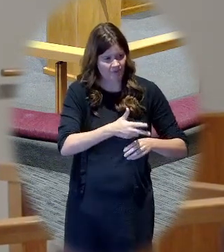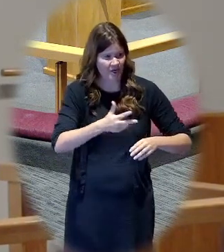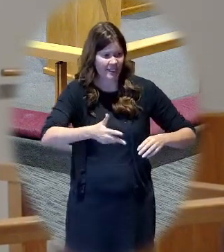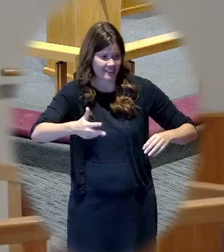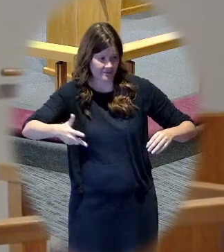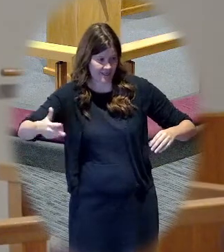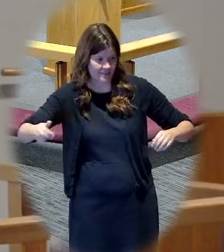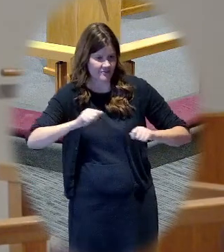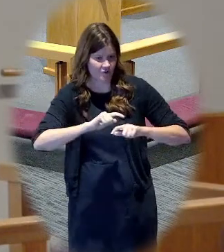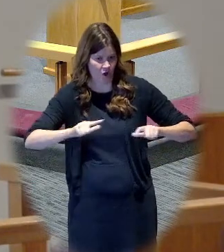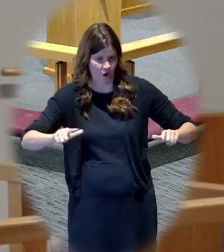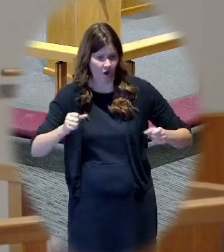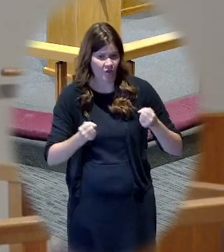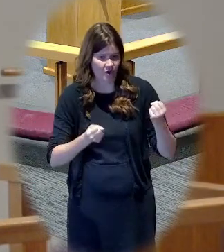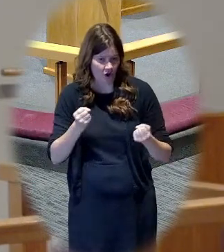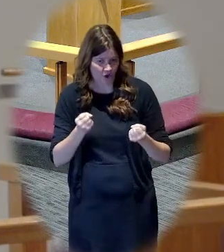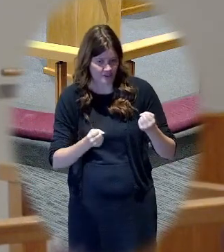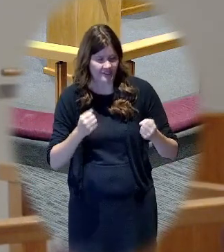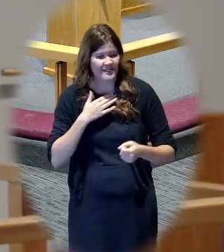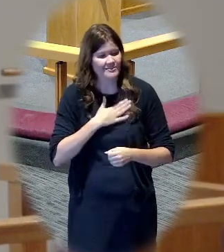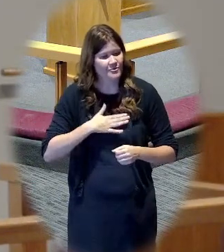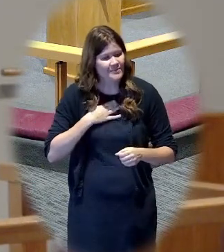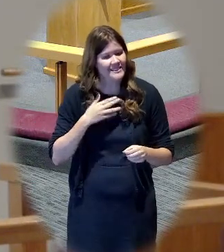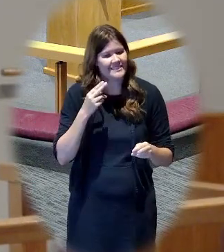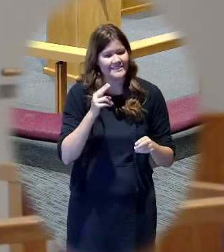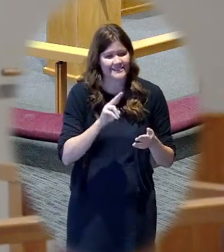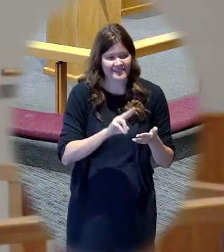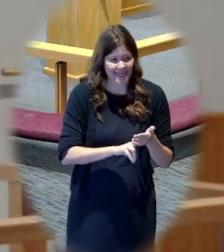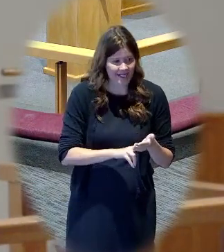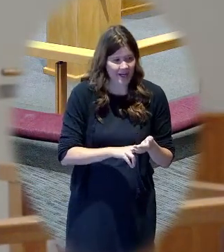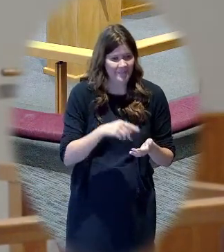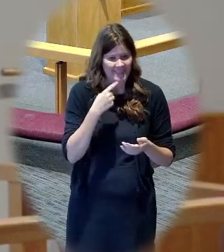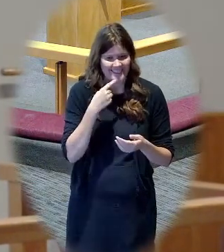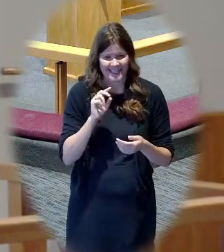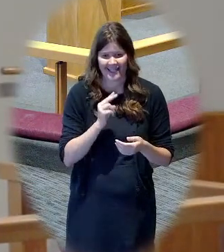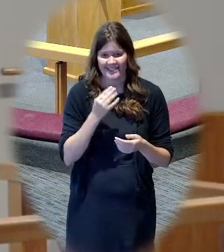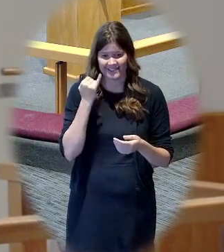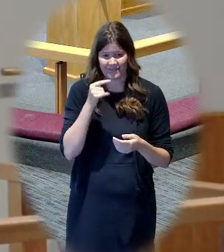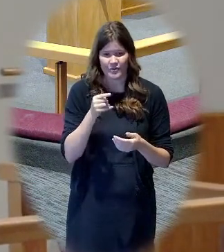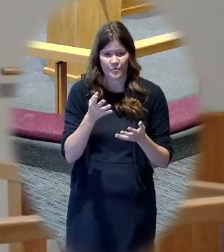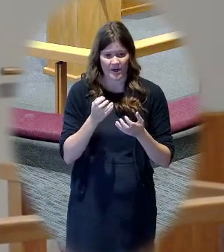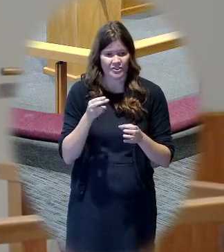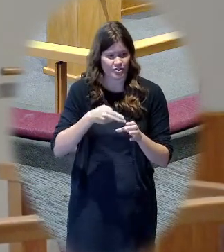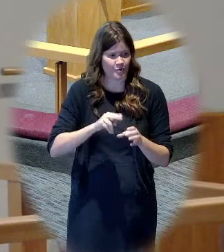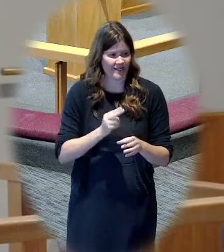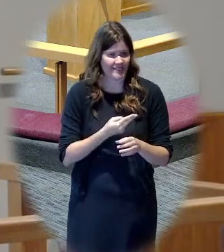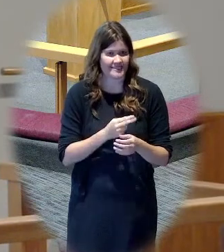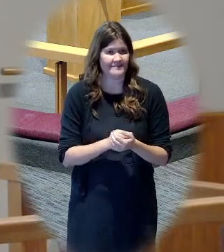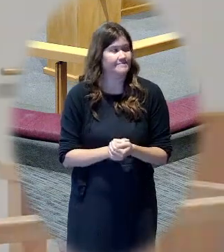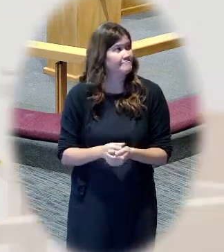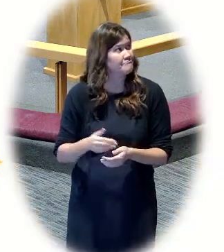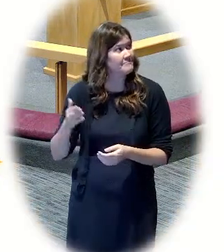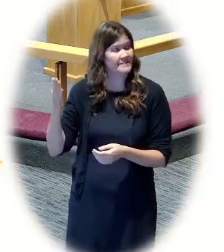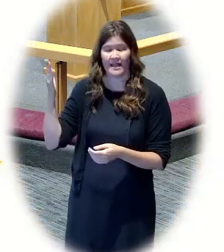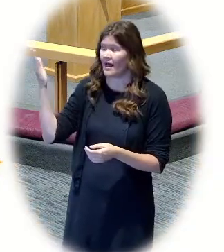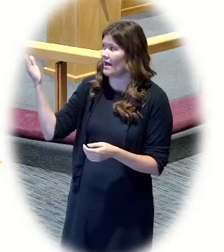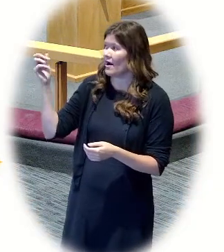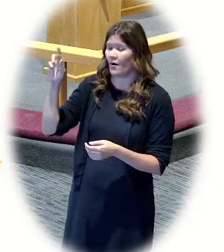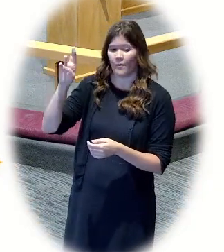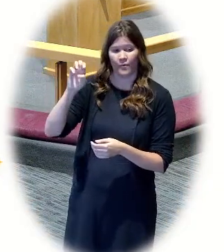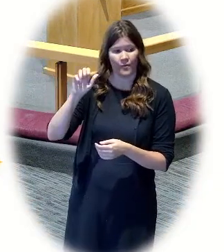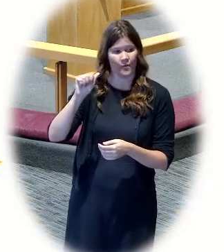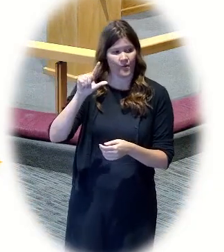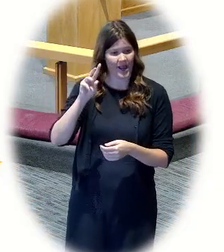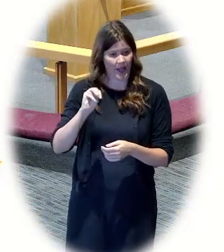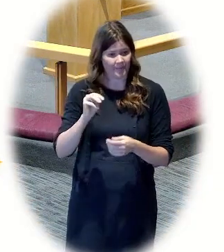accommodate everything, make it a good event. So please sign up and let us know you're coming. Realm is coming in November. It's